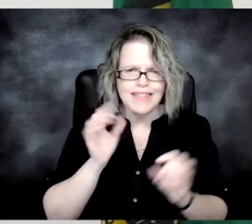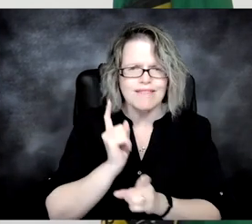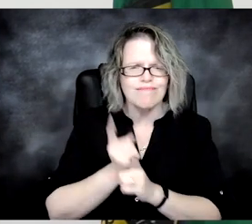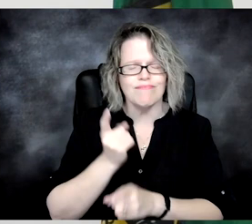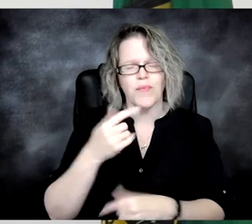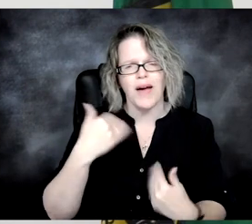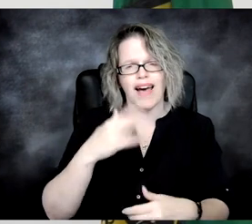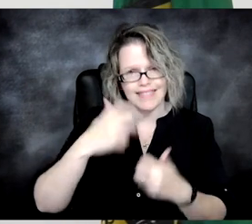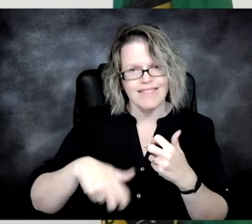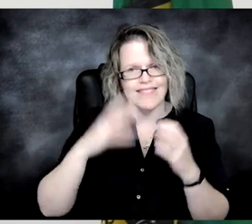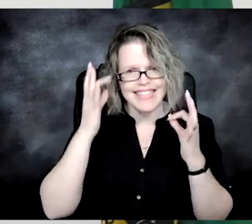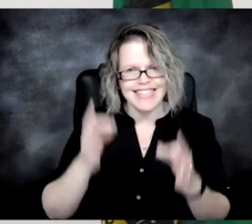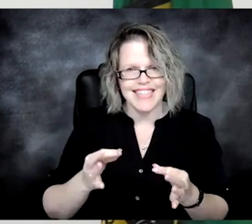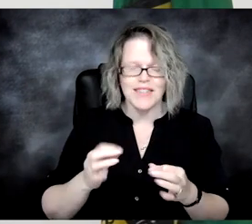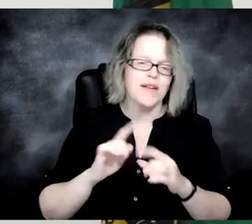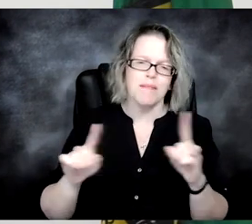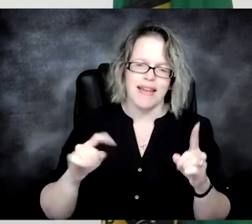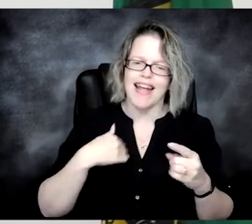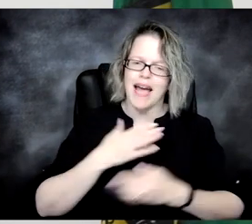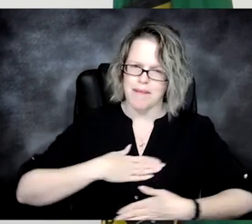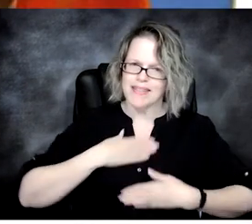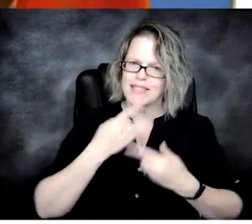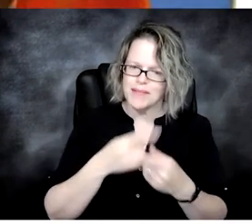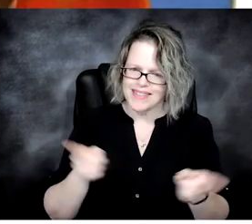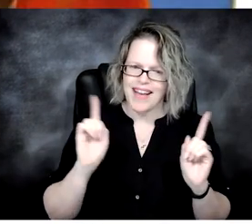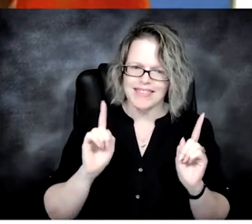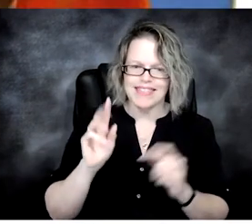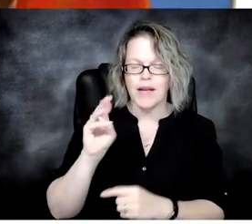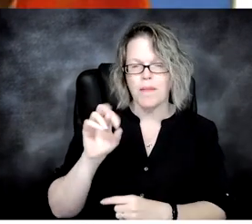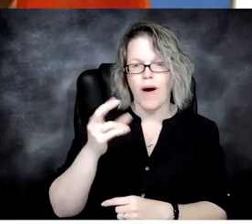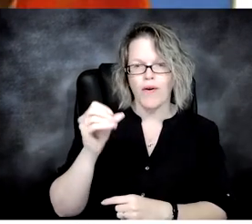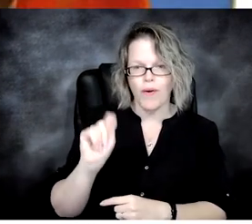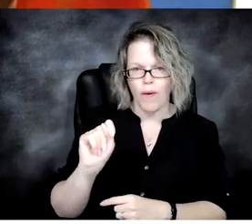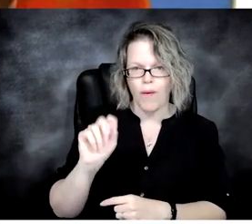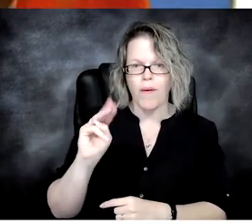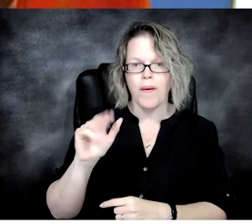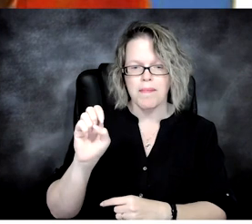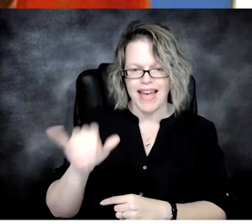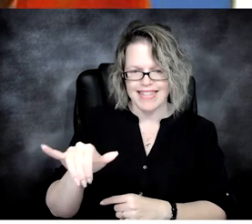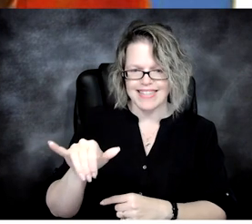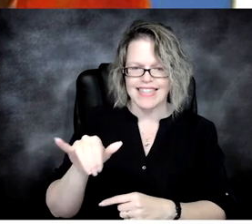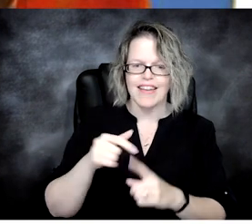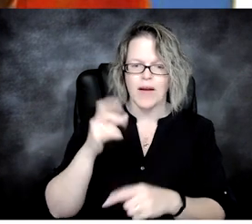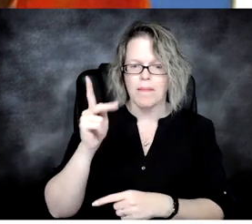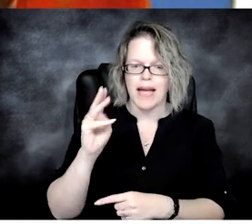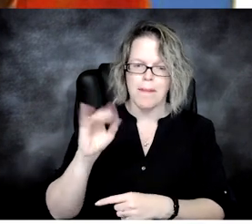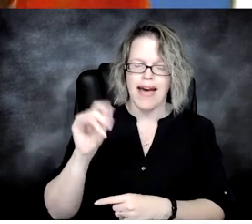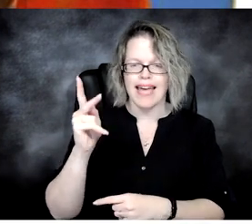tough decision. But I am pleased to announce that Margot Massey from Kamiakin High School, who's